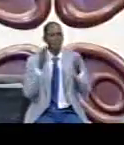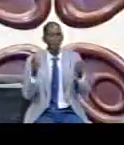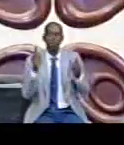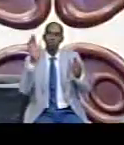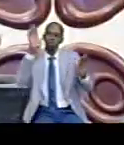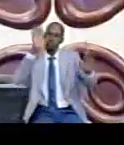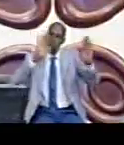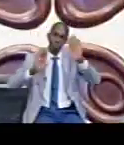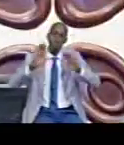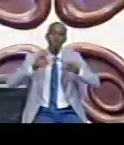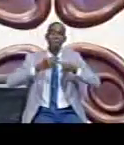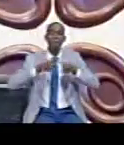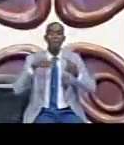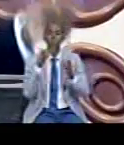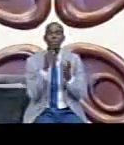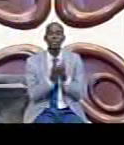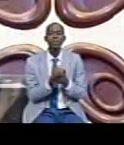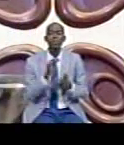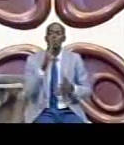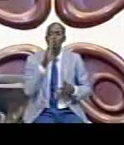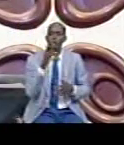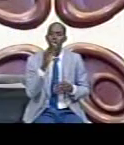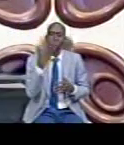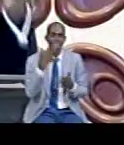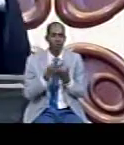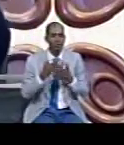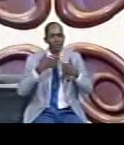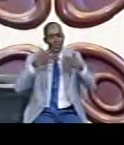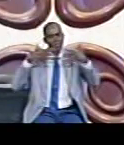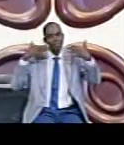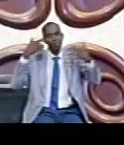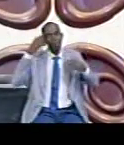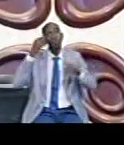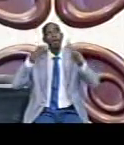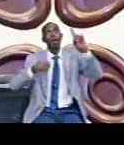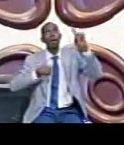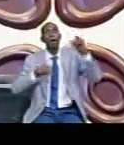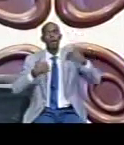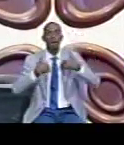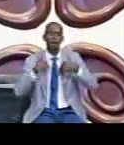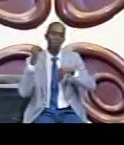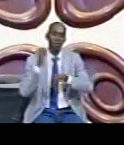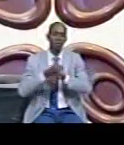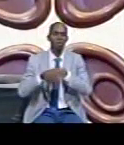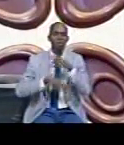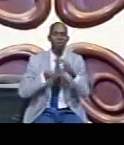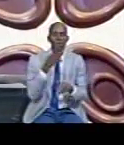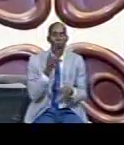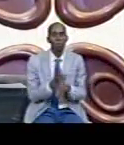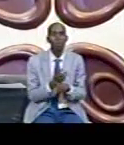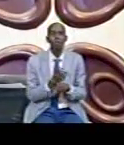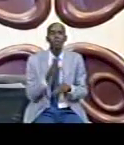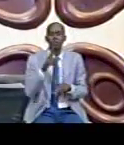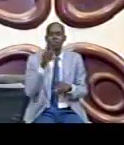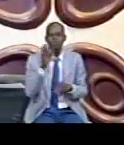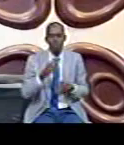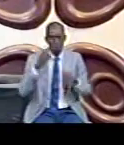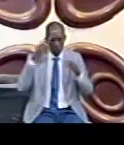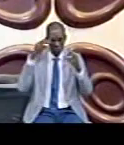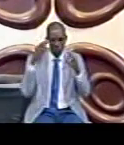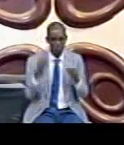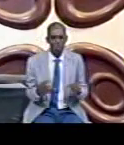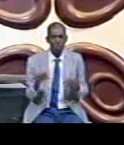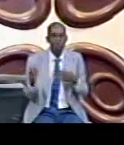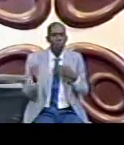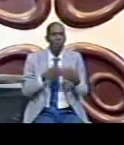cheer. I have overcome the world. You must make up your mind, no matter where the trouble is